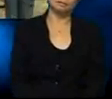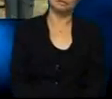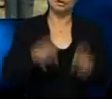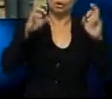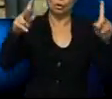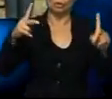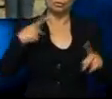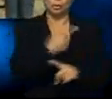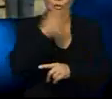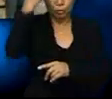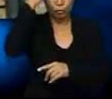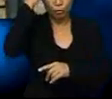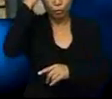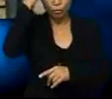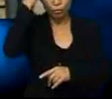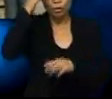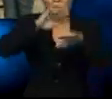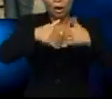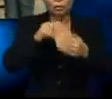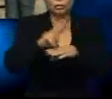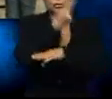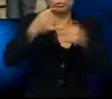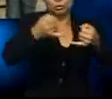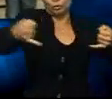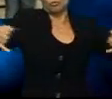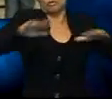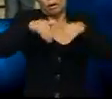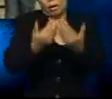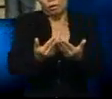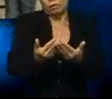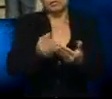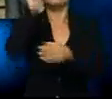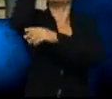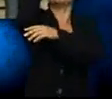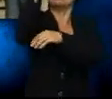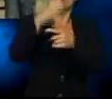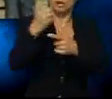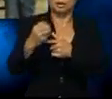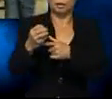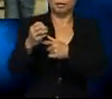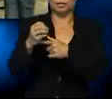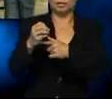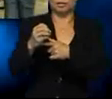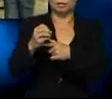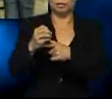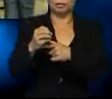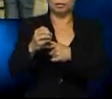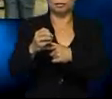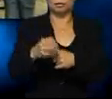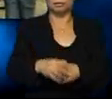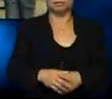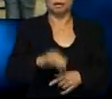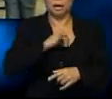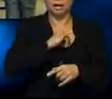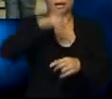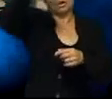Okay, we know we can use the rope, but how do we use the rope? We'll throw it at the top and then we pull it at the